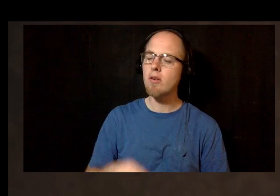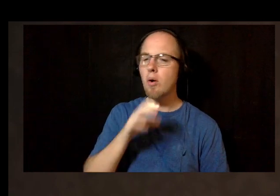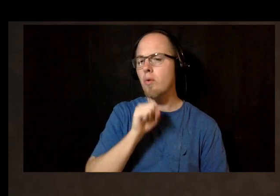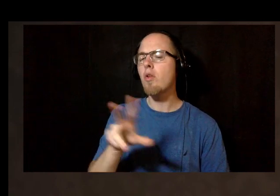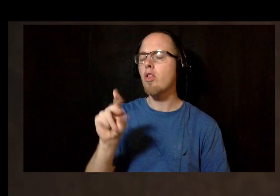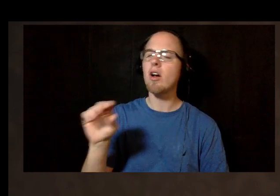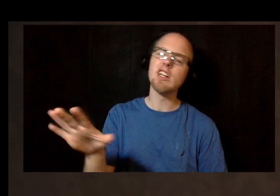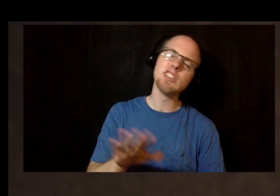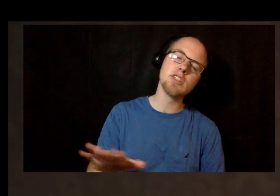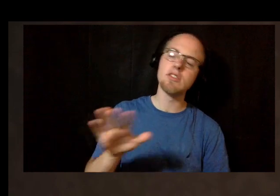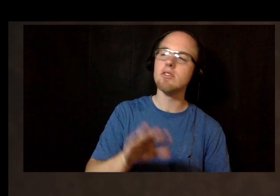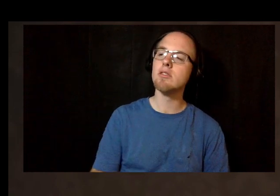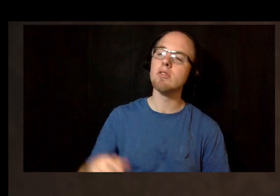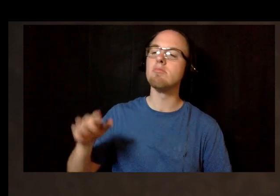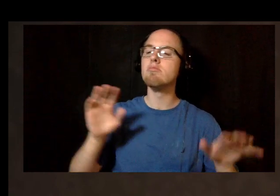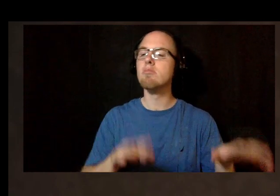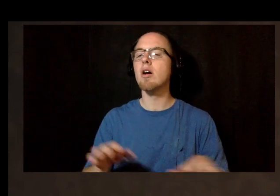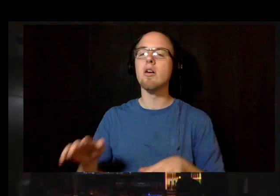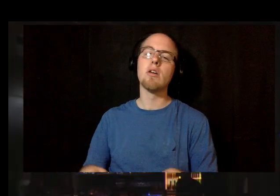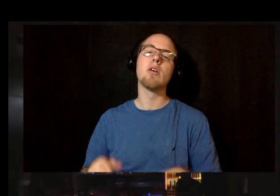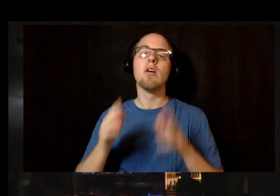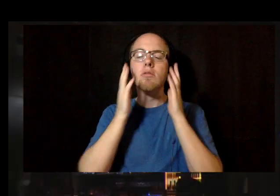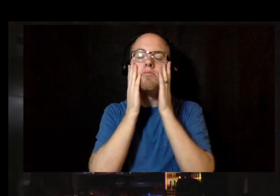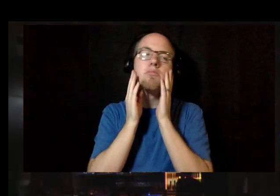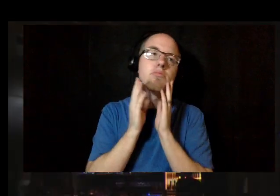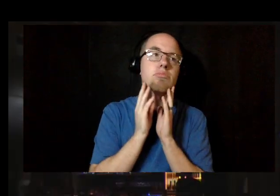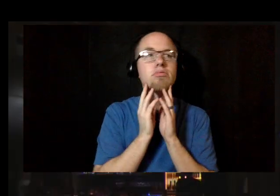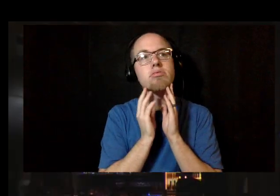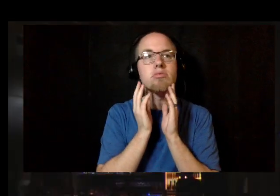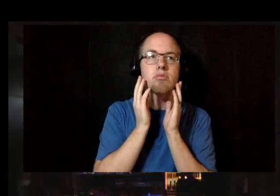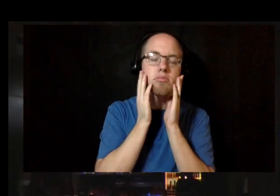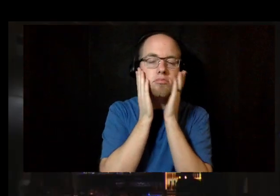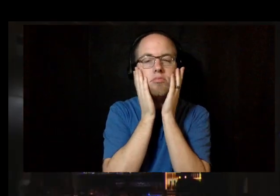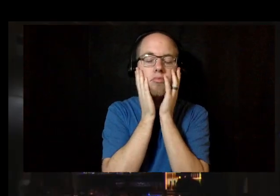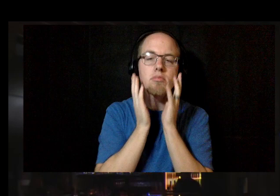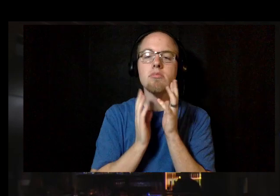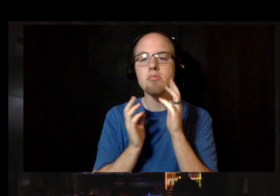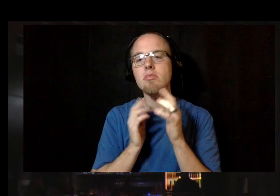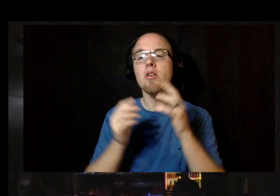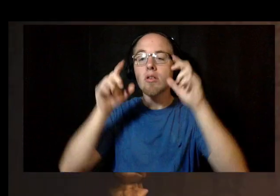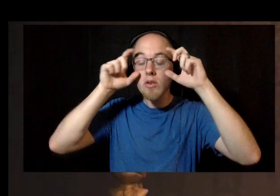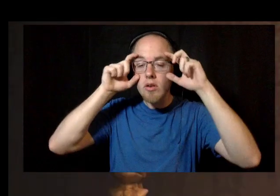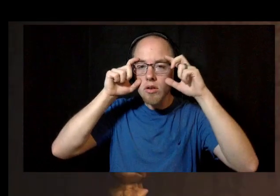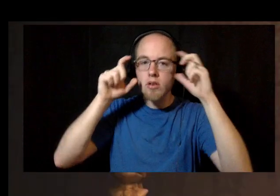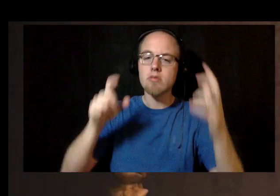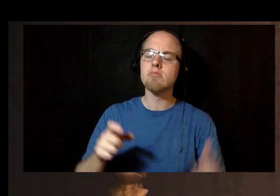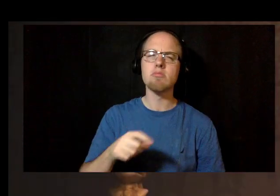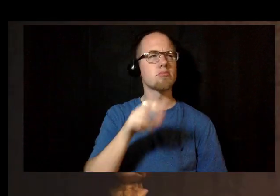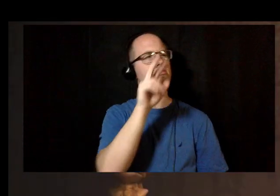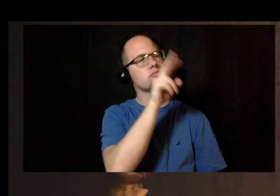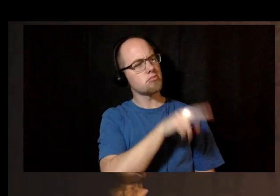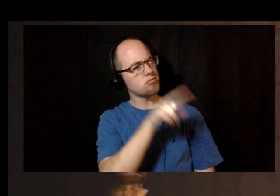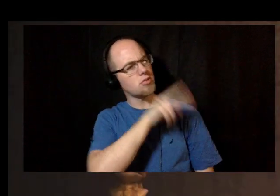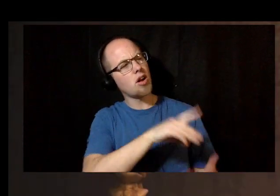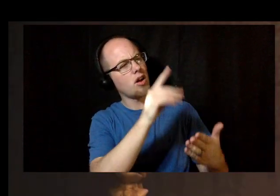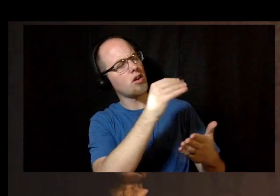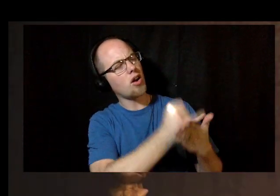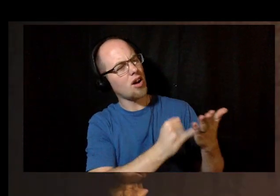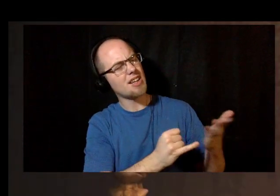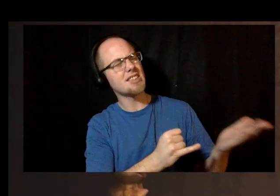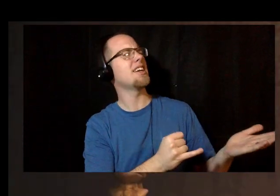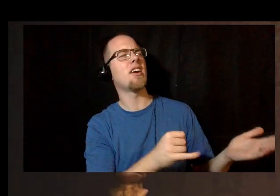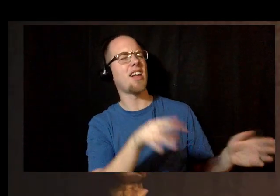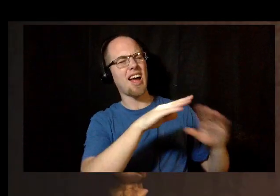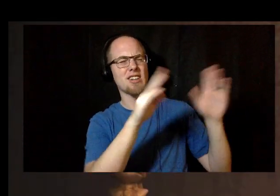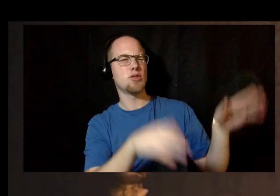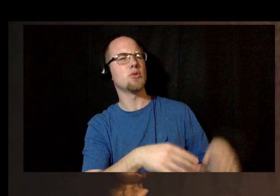dressed casually, hipster chic, stubble, glasses with designer frames, expensive watch. I immediately think architect, but the house is too